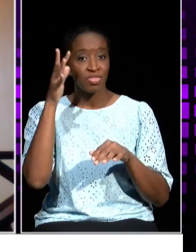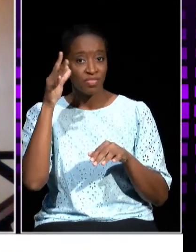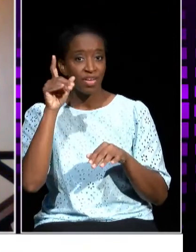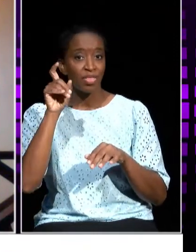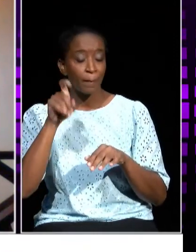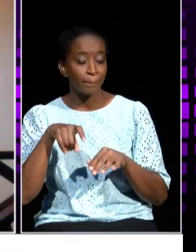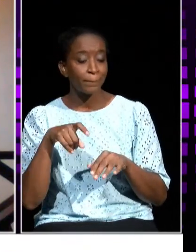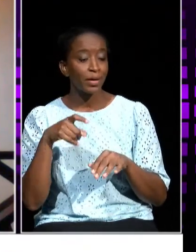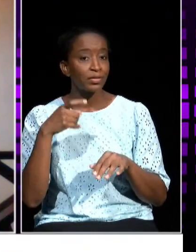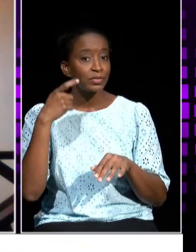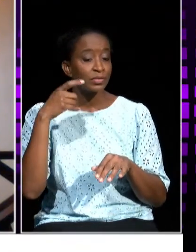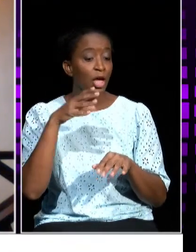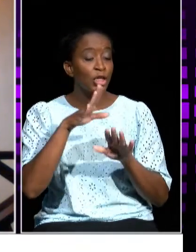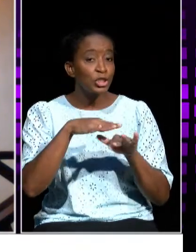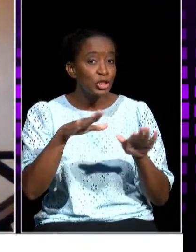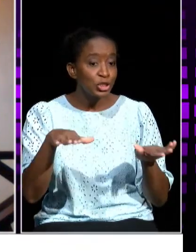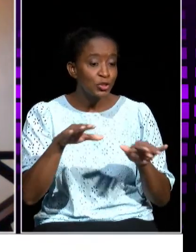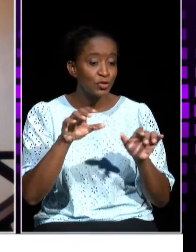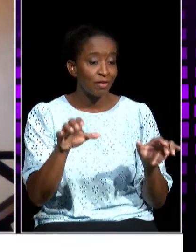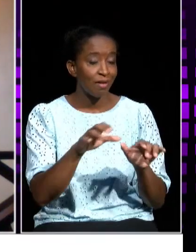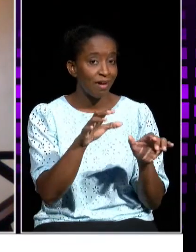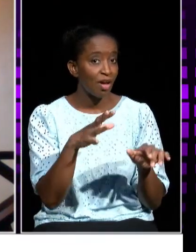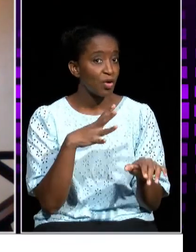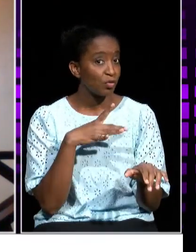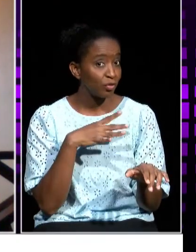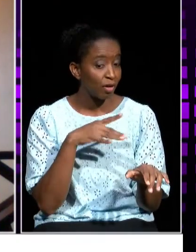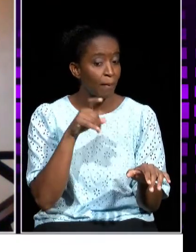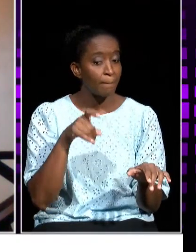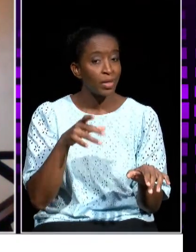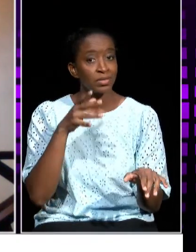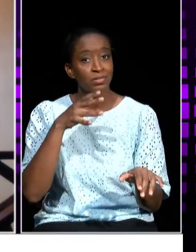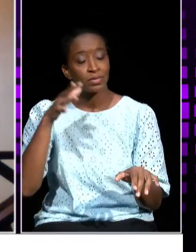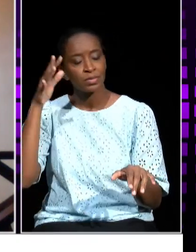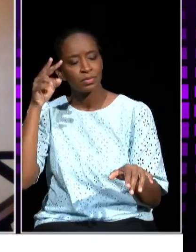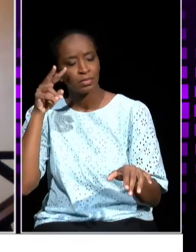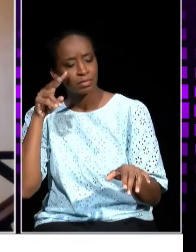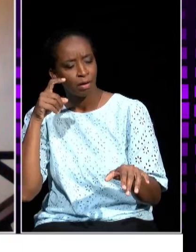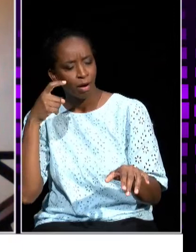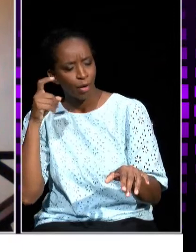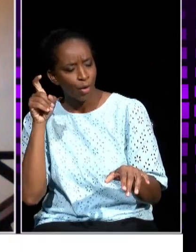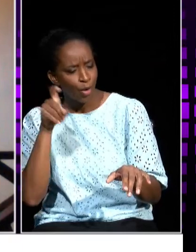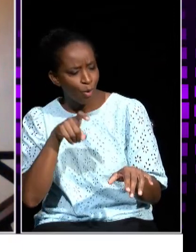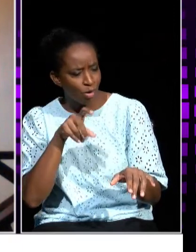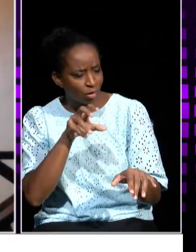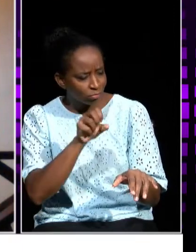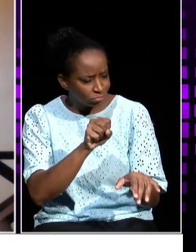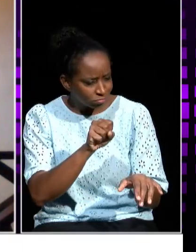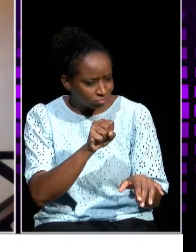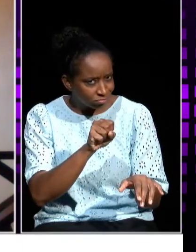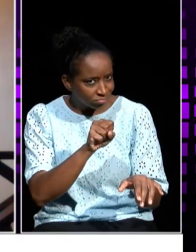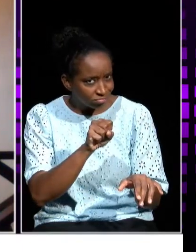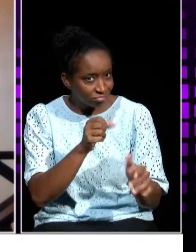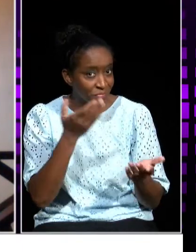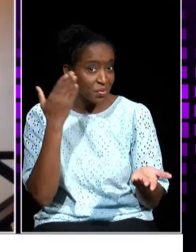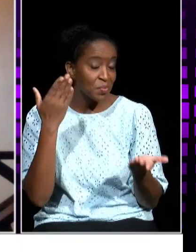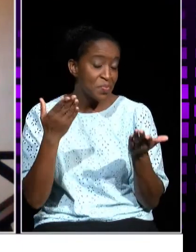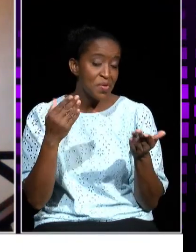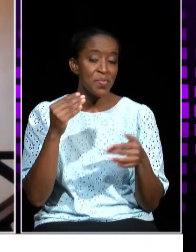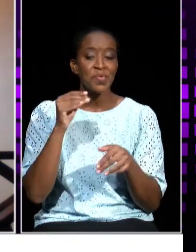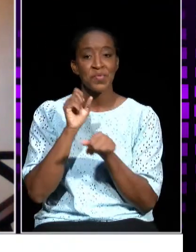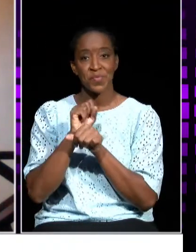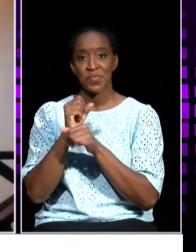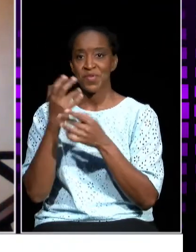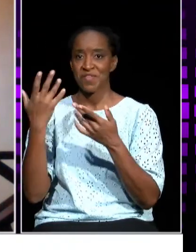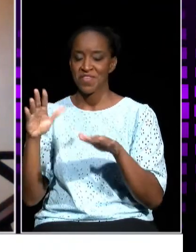And that is an activity within itself. Catching a young person with, you come home and the house is clean.